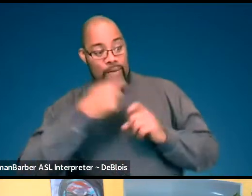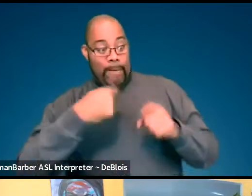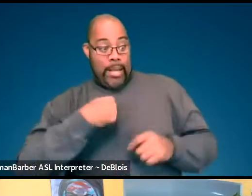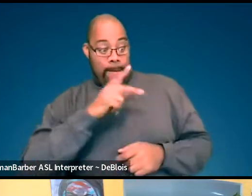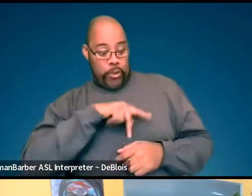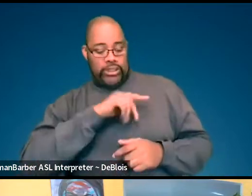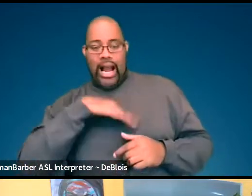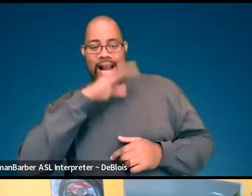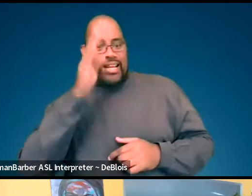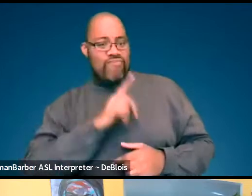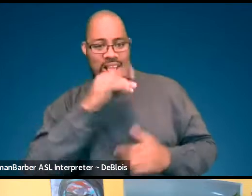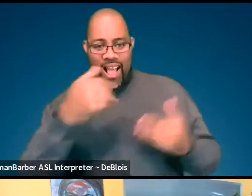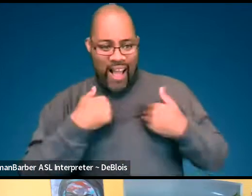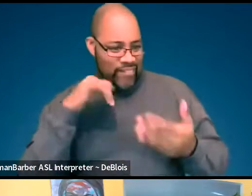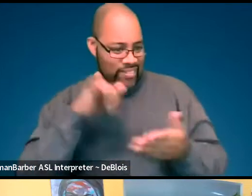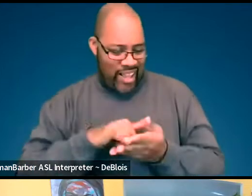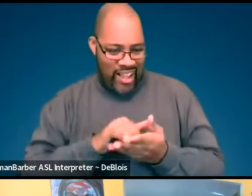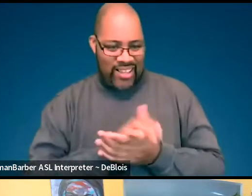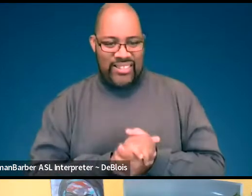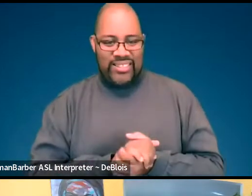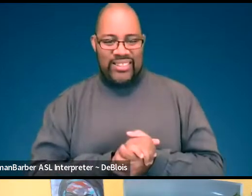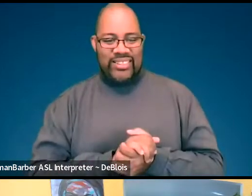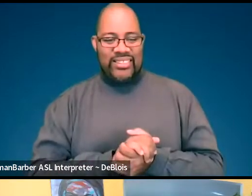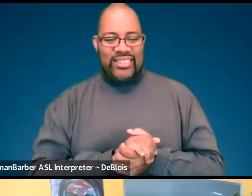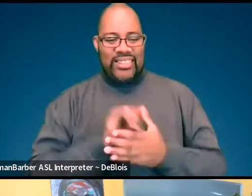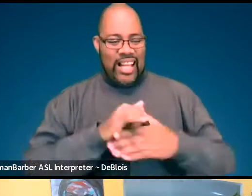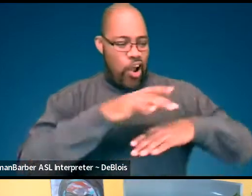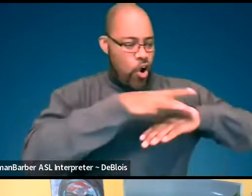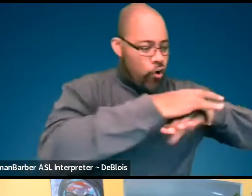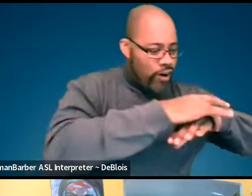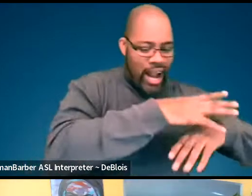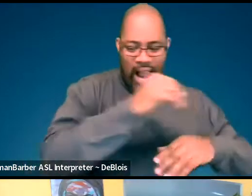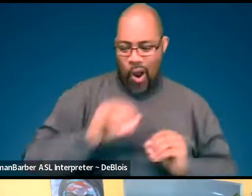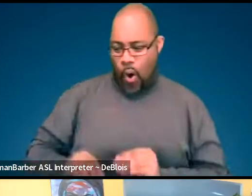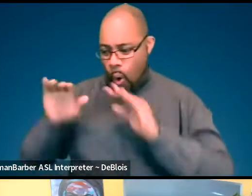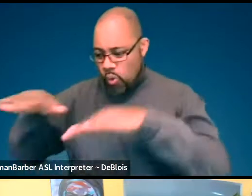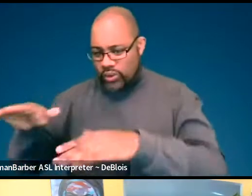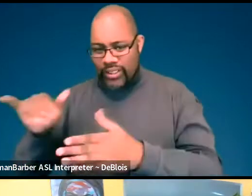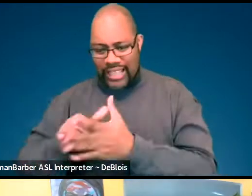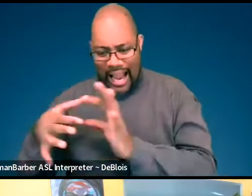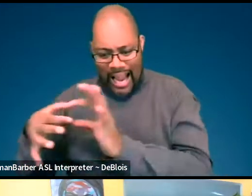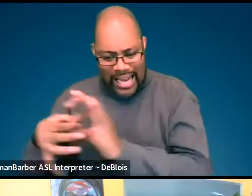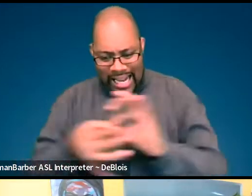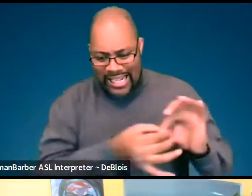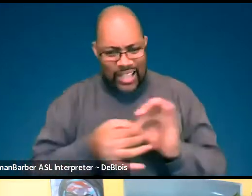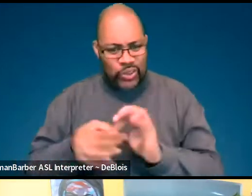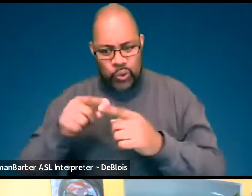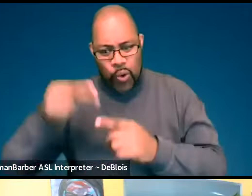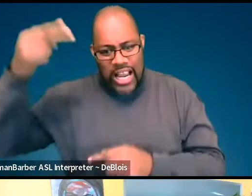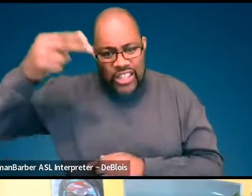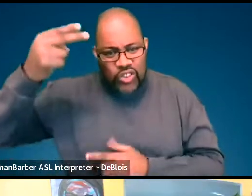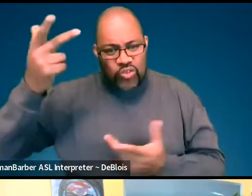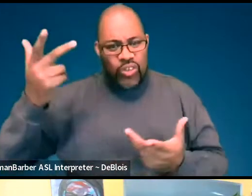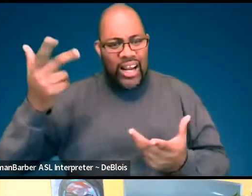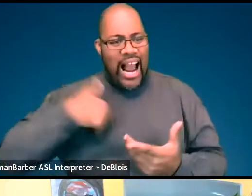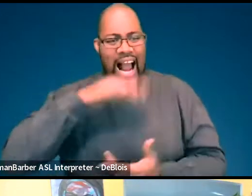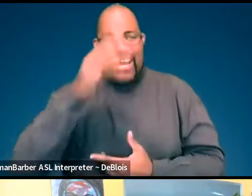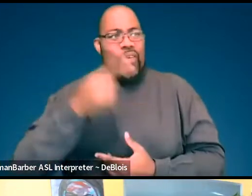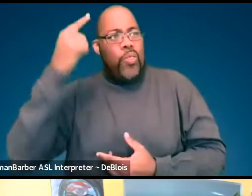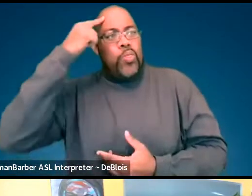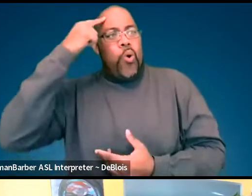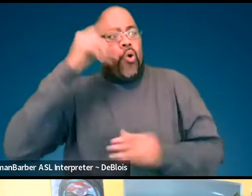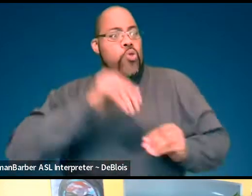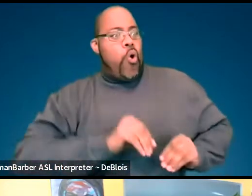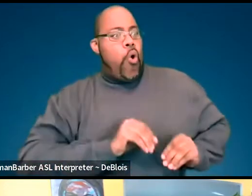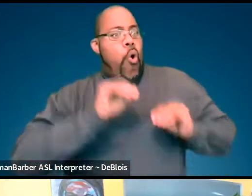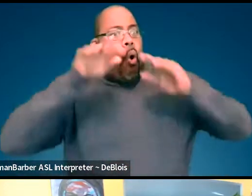I never really had that terrestrial and the ocean and then that connection to history. Like I never thought of the ocean